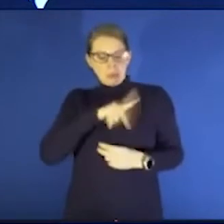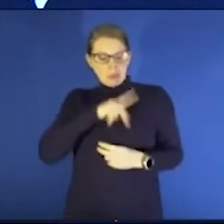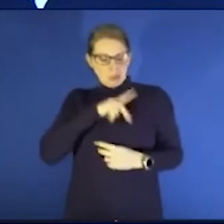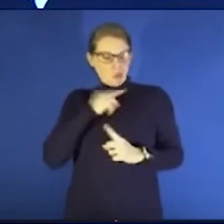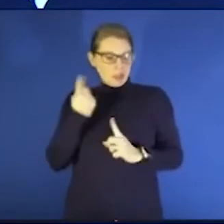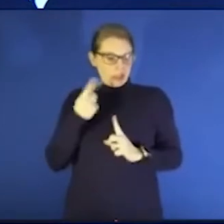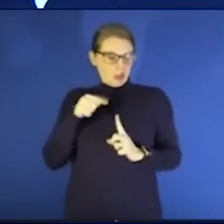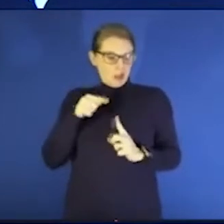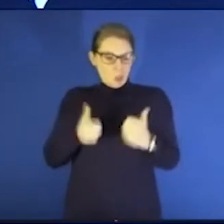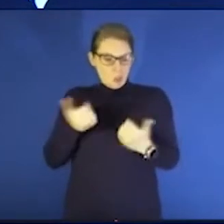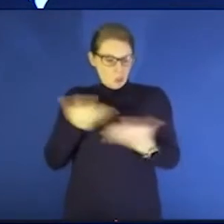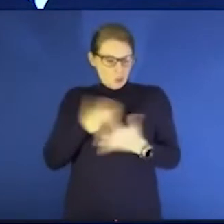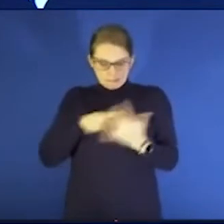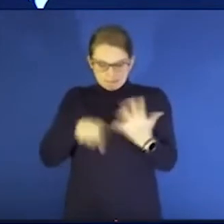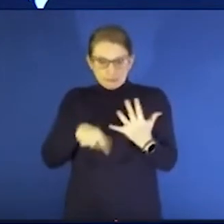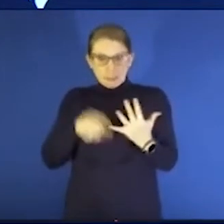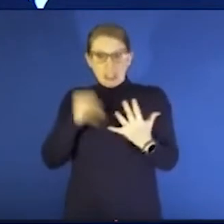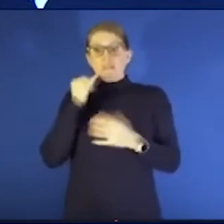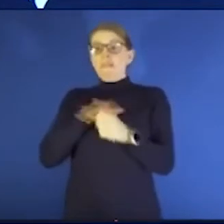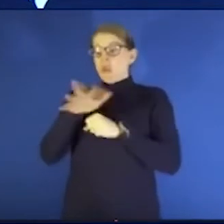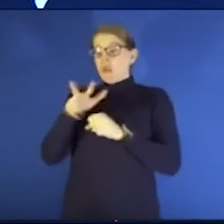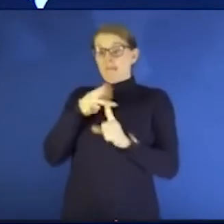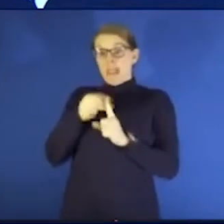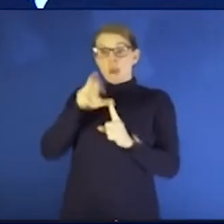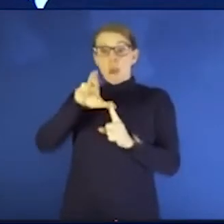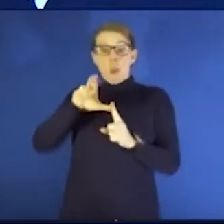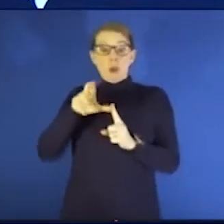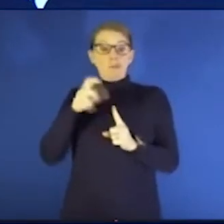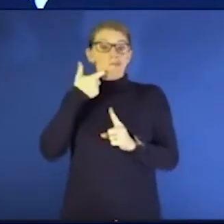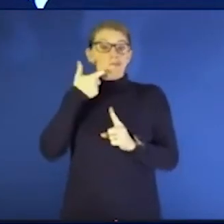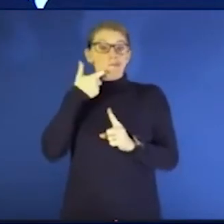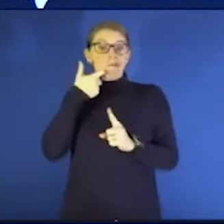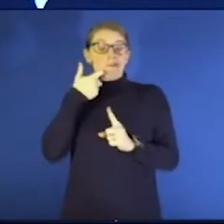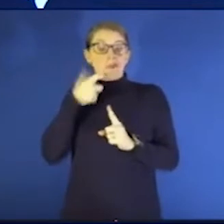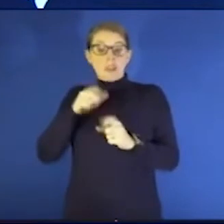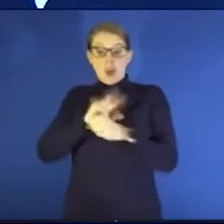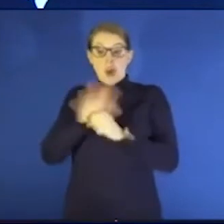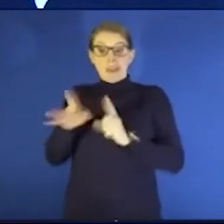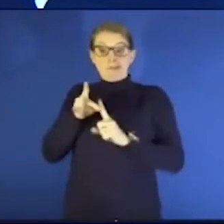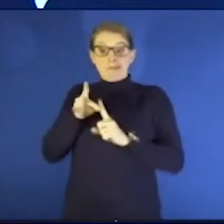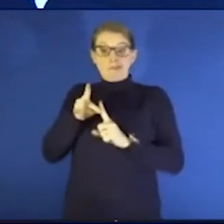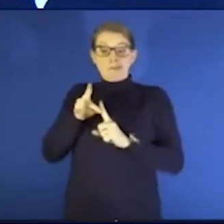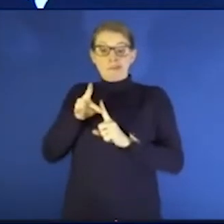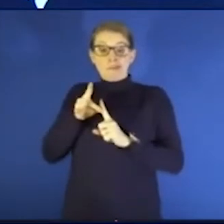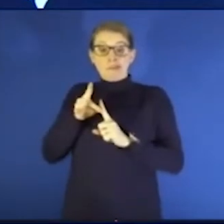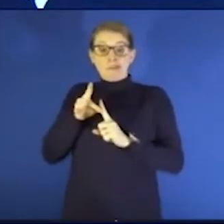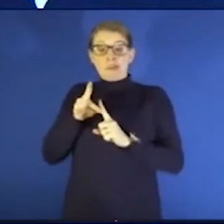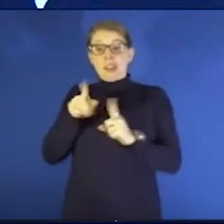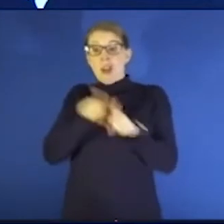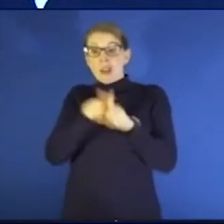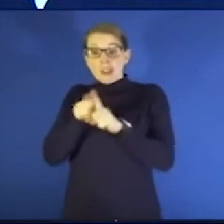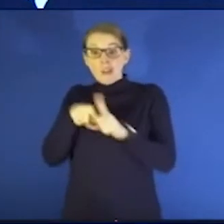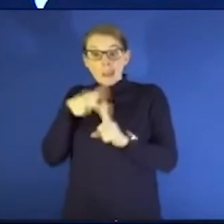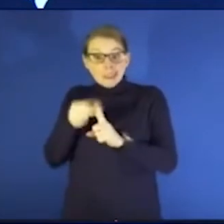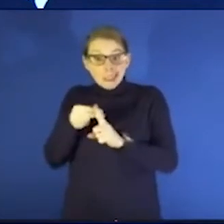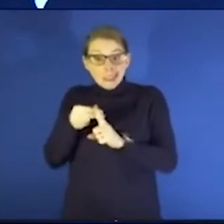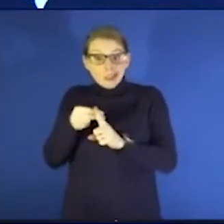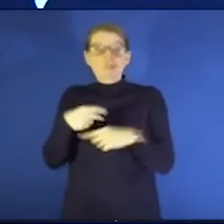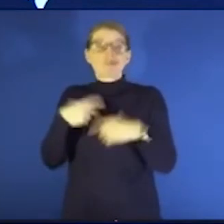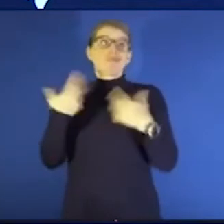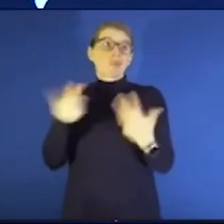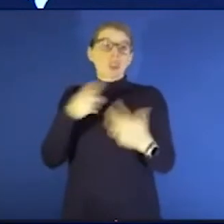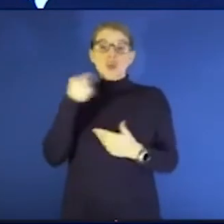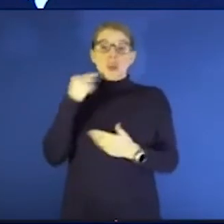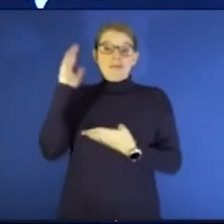vaccinated or you've recently had COVID, and if you've had COVID plus a vaccination, your risks will be a little